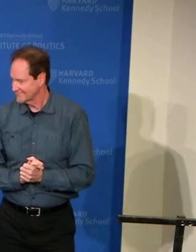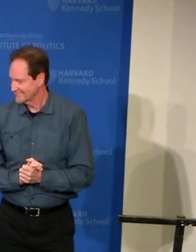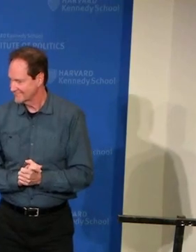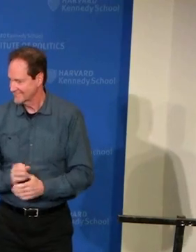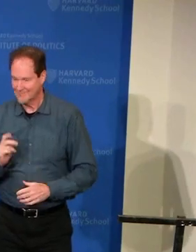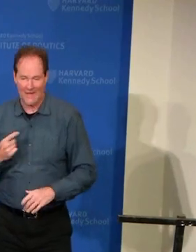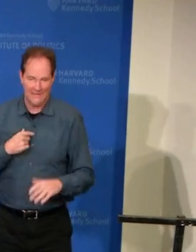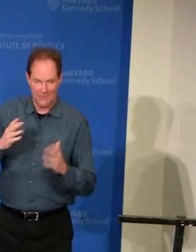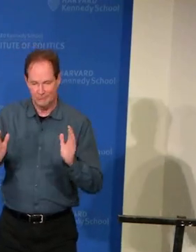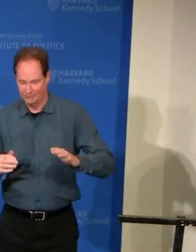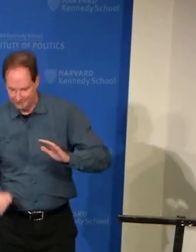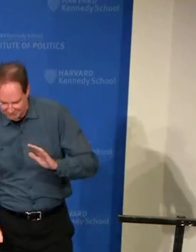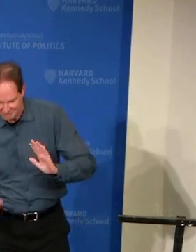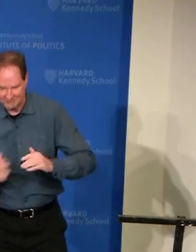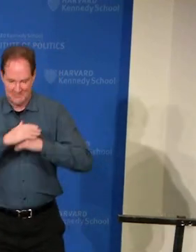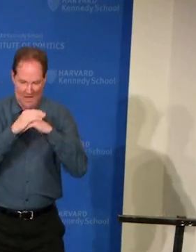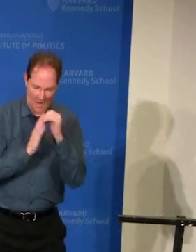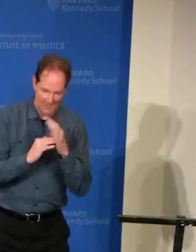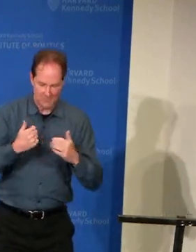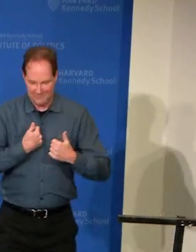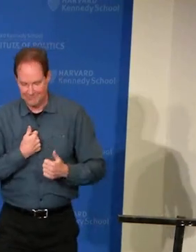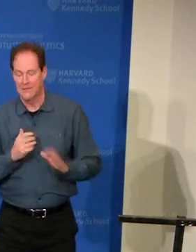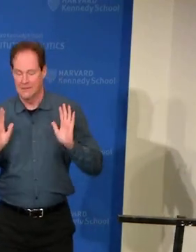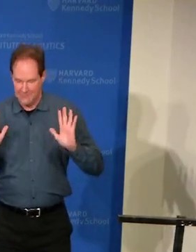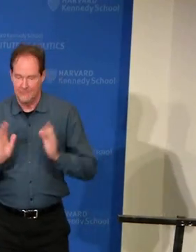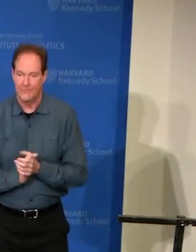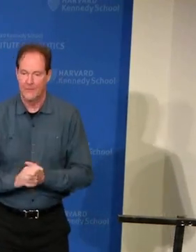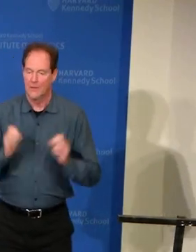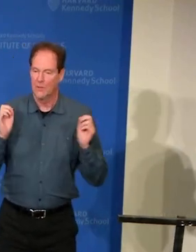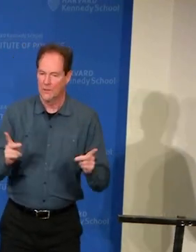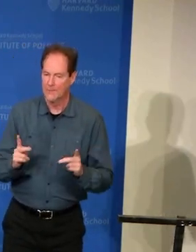Okay, I need to get comfy. Okay, so